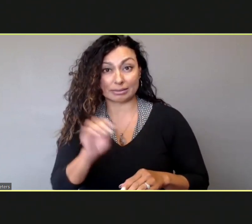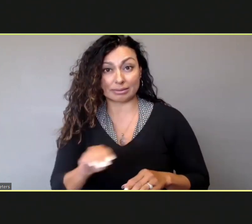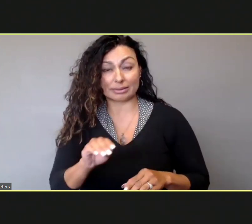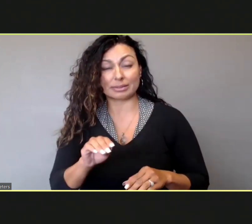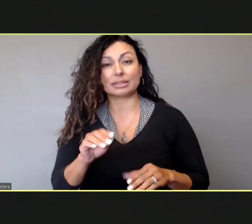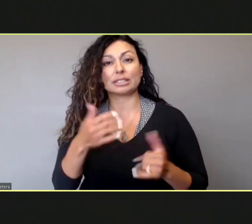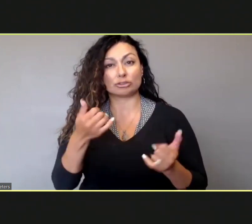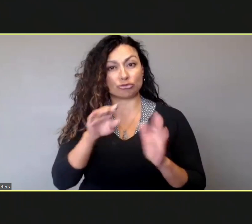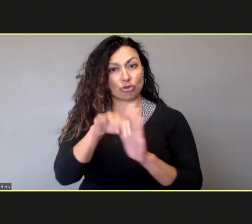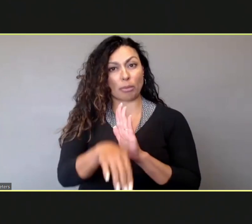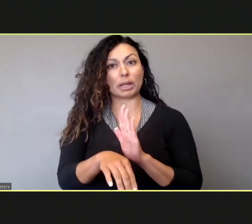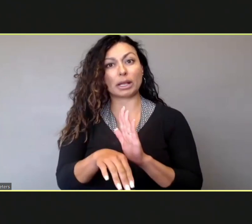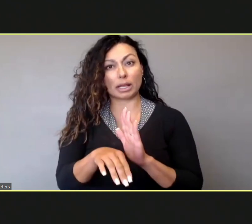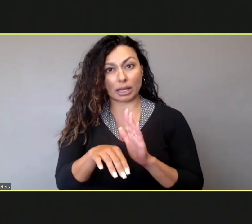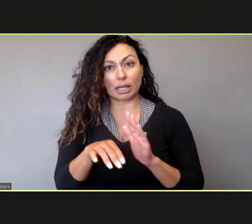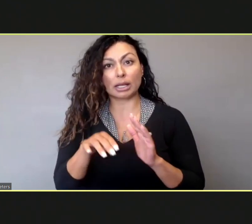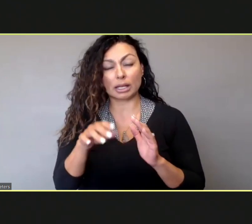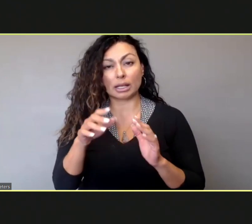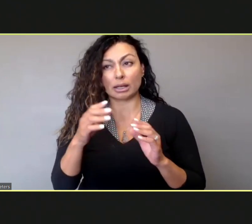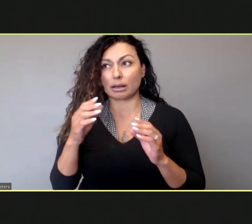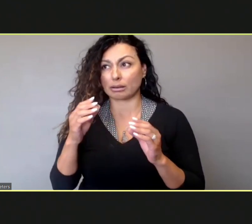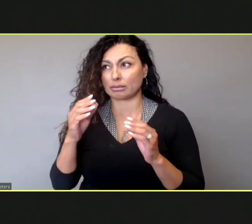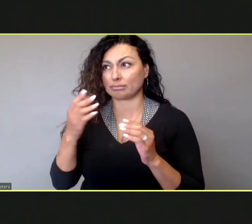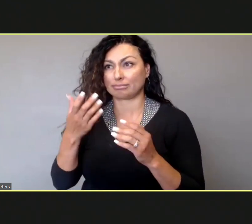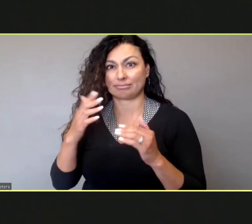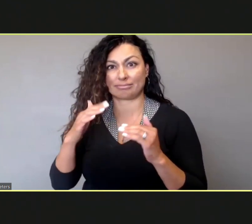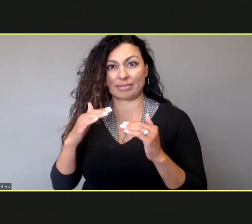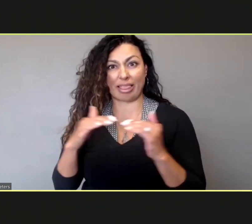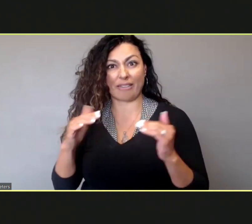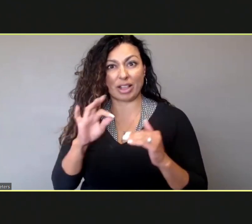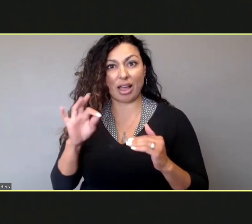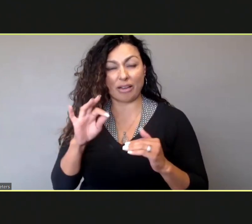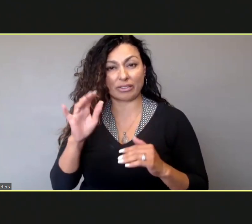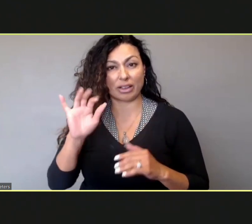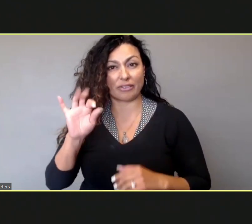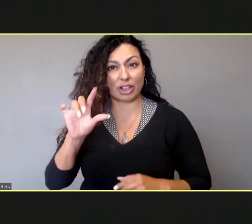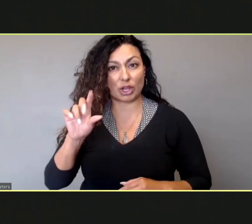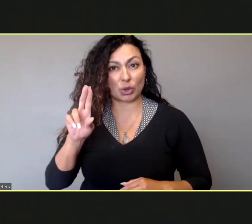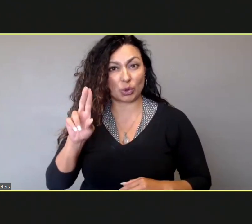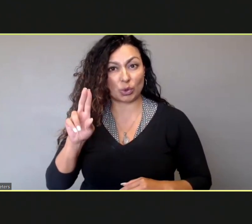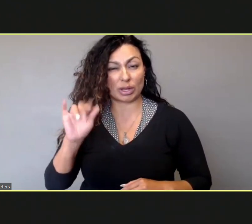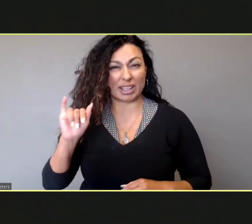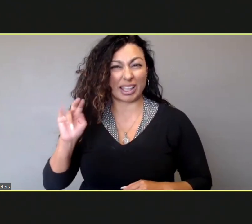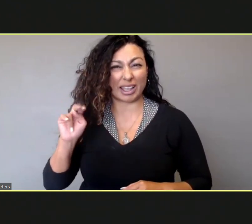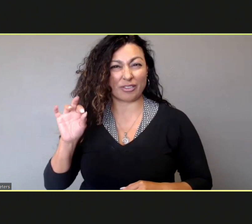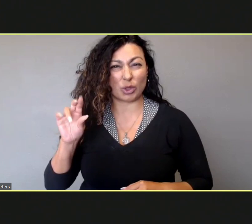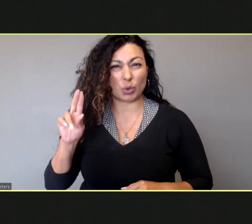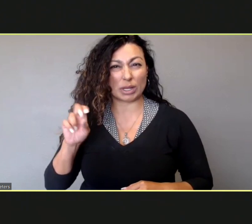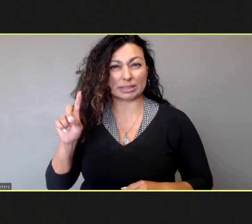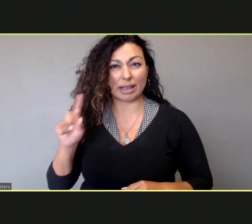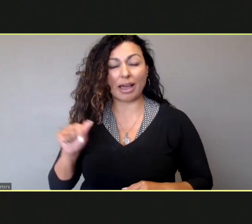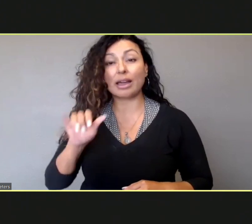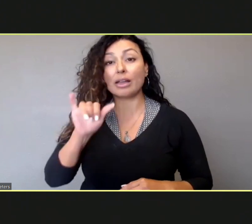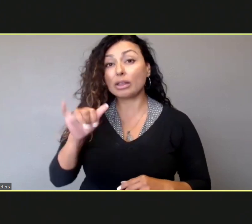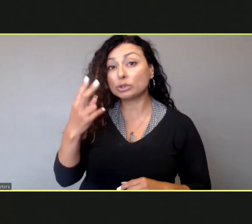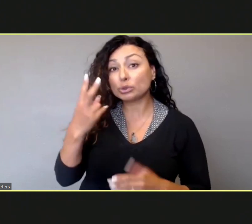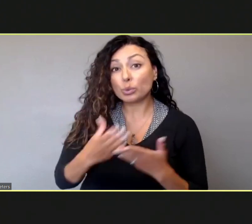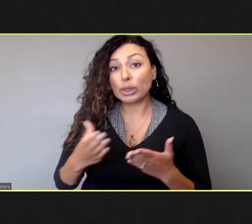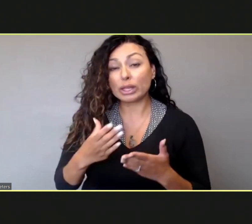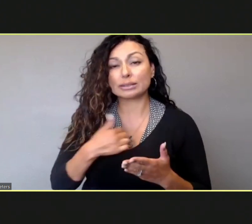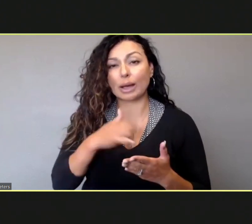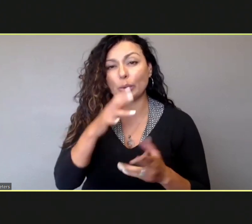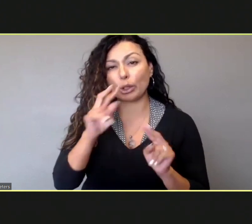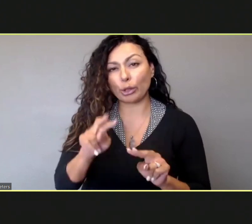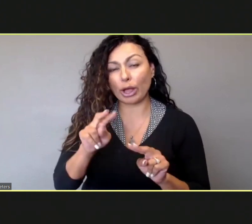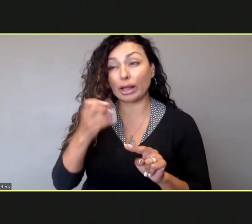are well above influenza, at least right now. And so I think those are the 2 things I would look at. If